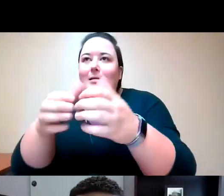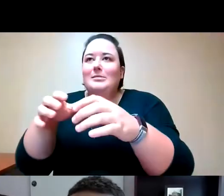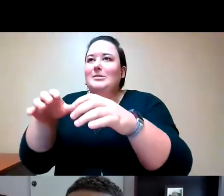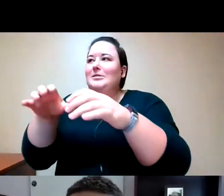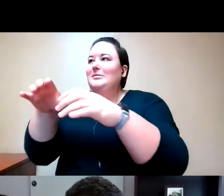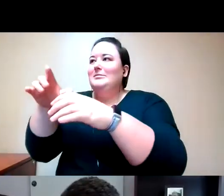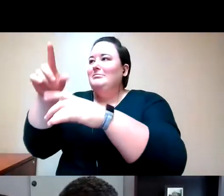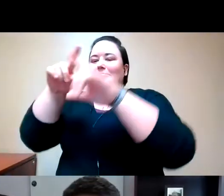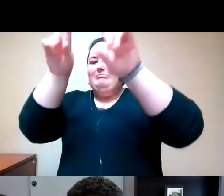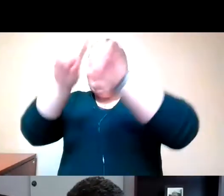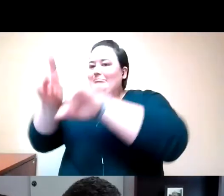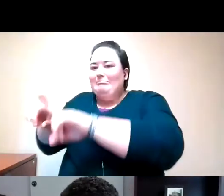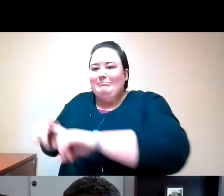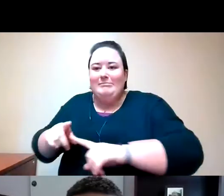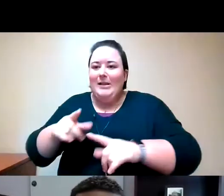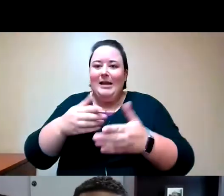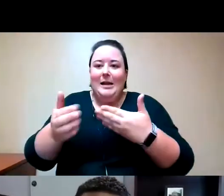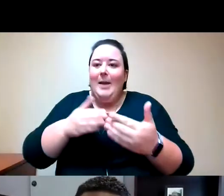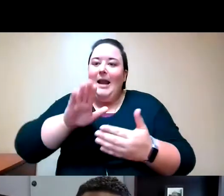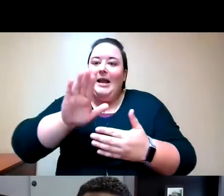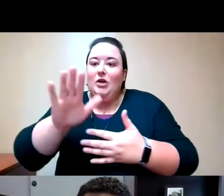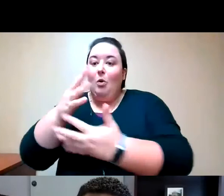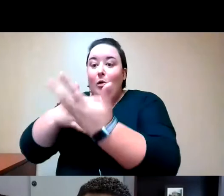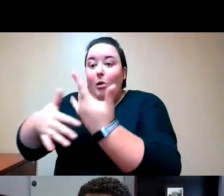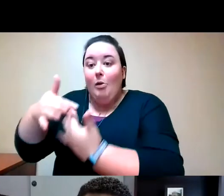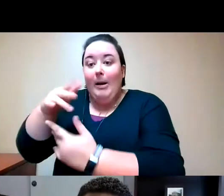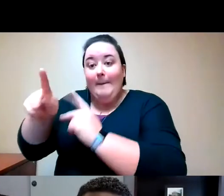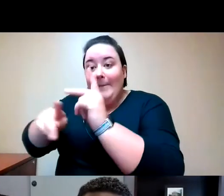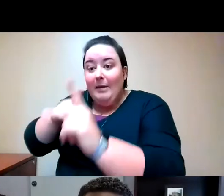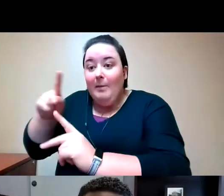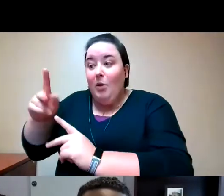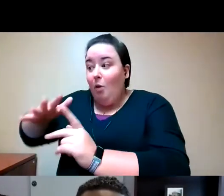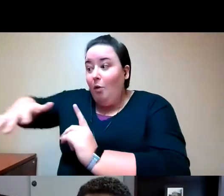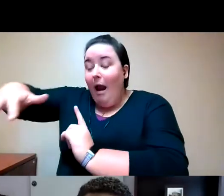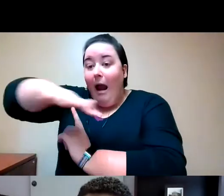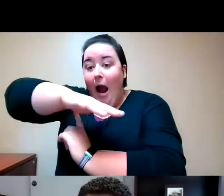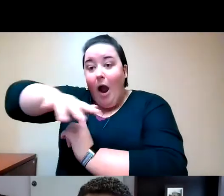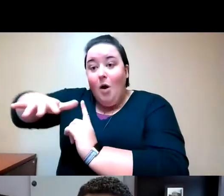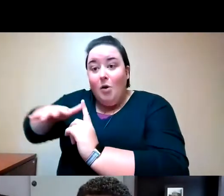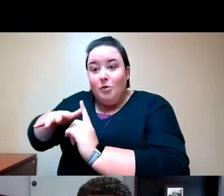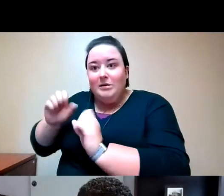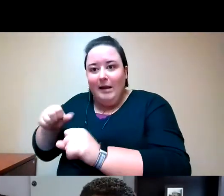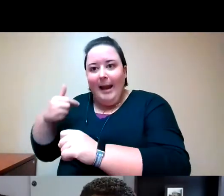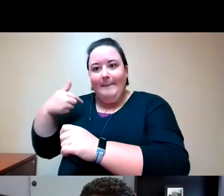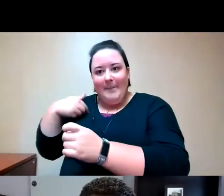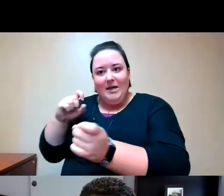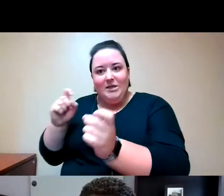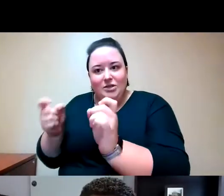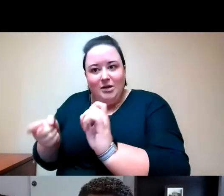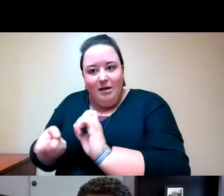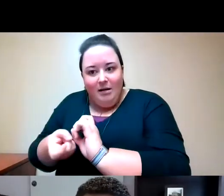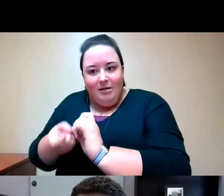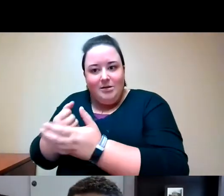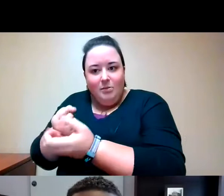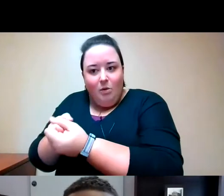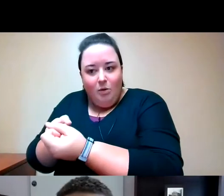no matter what the circle is, the sphere of influence is, once we recognize things that are occurring, are